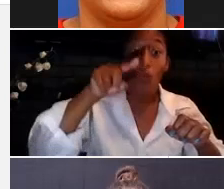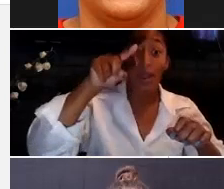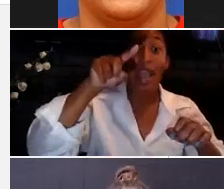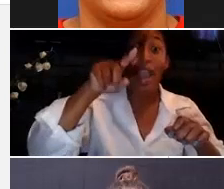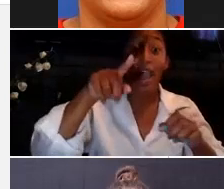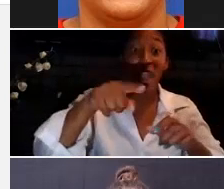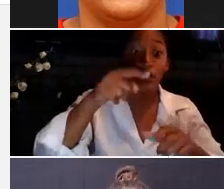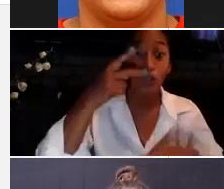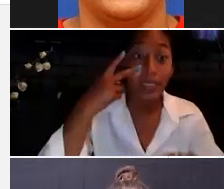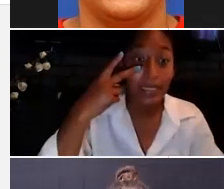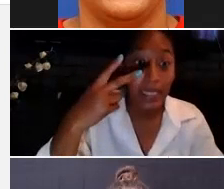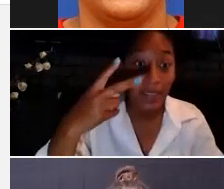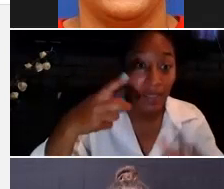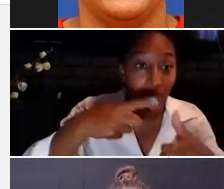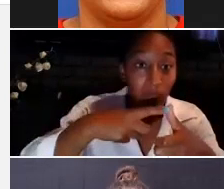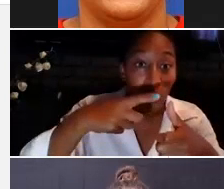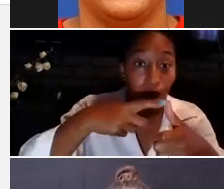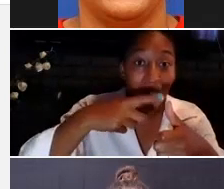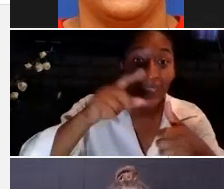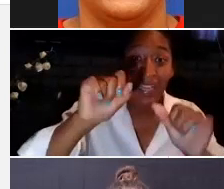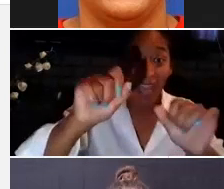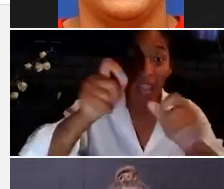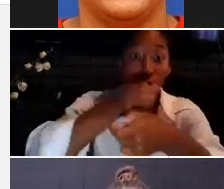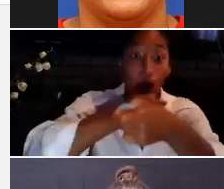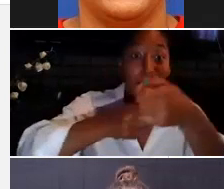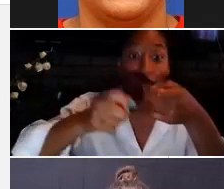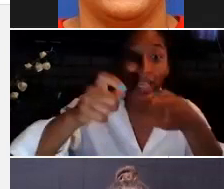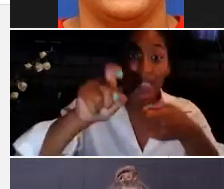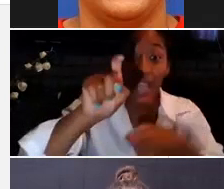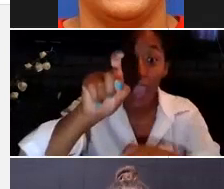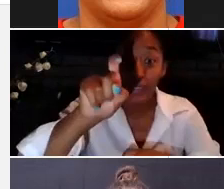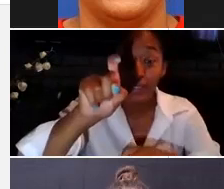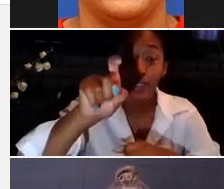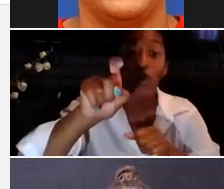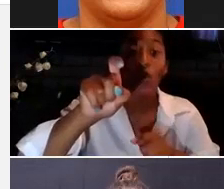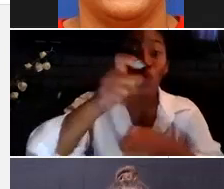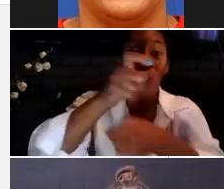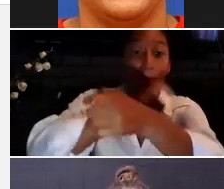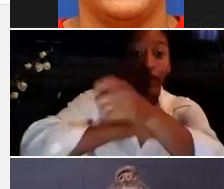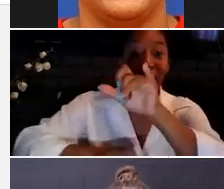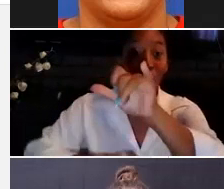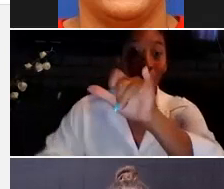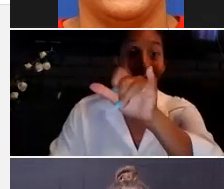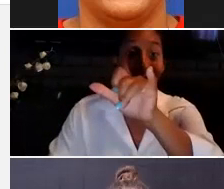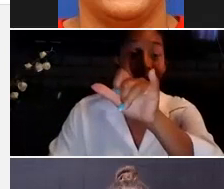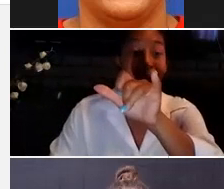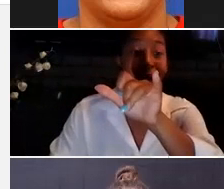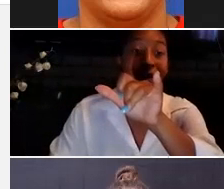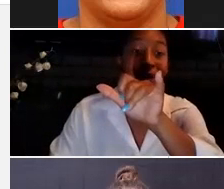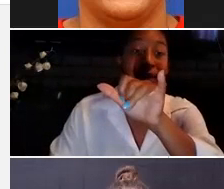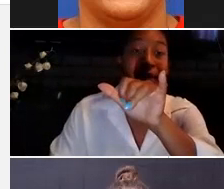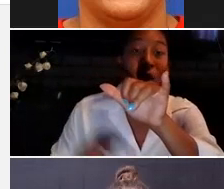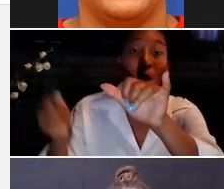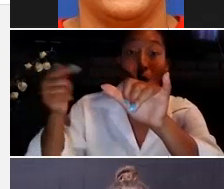with Y, because we typically take X to mean horizontal motion. And we typically take Y to